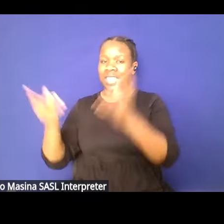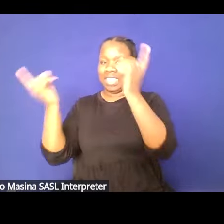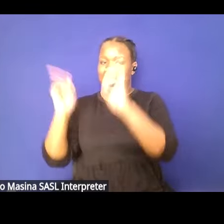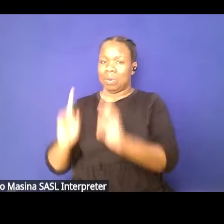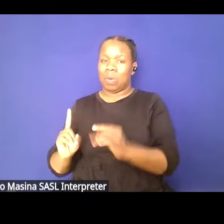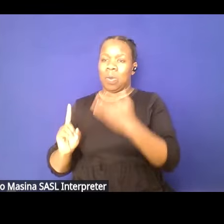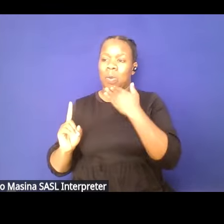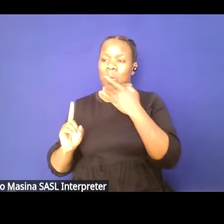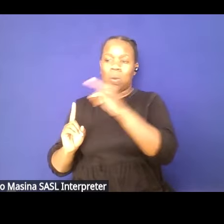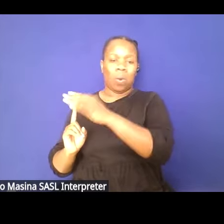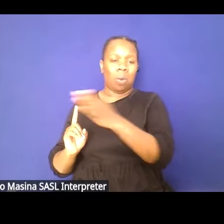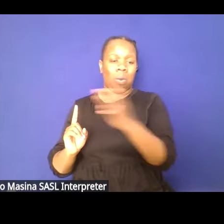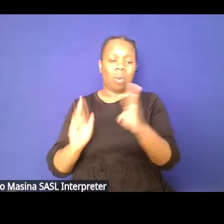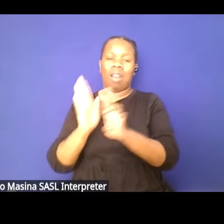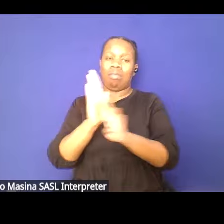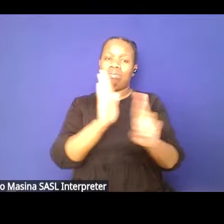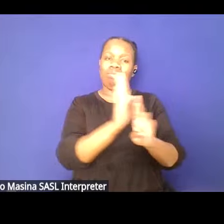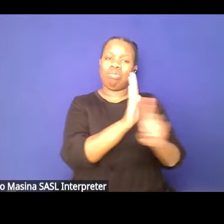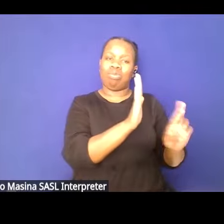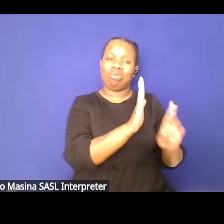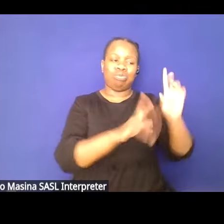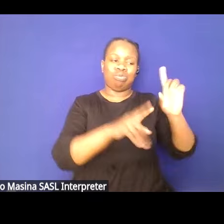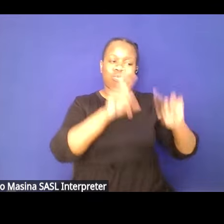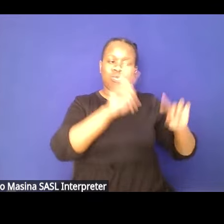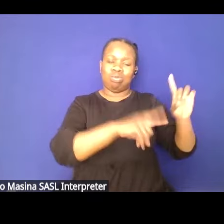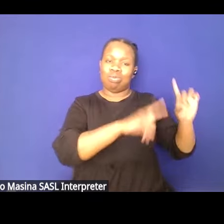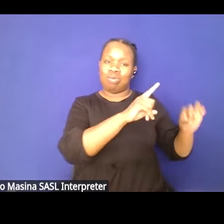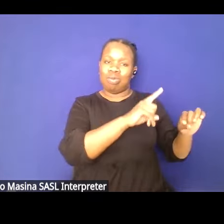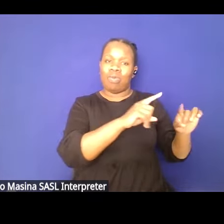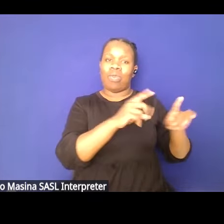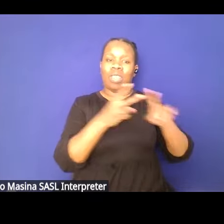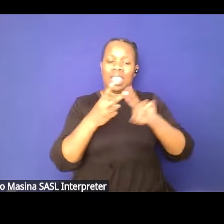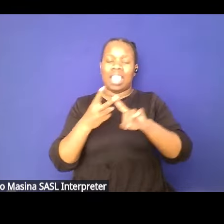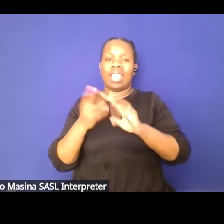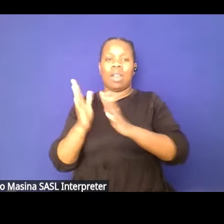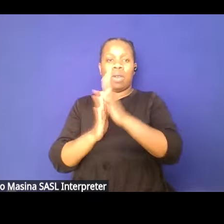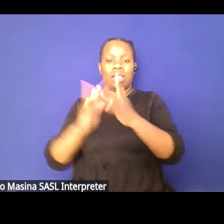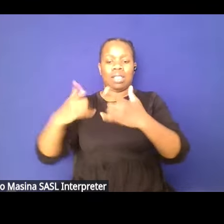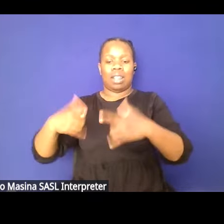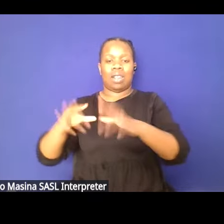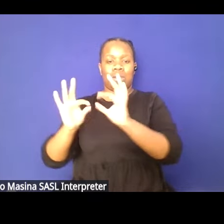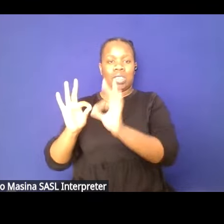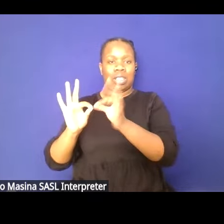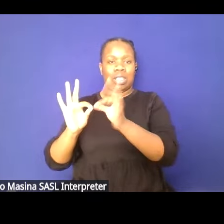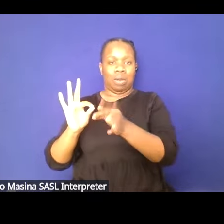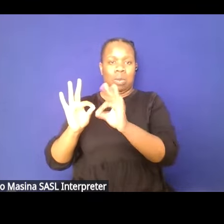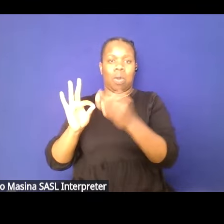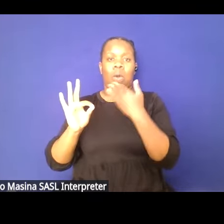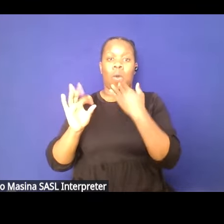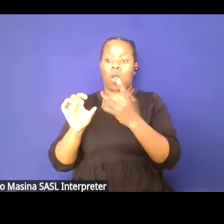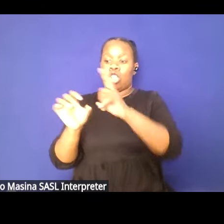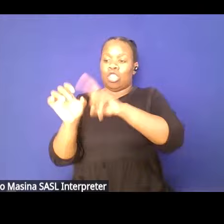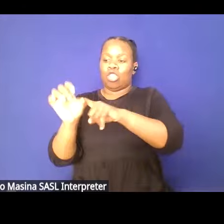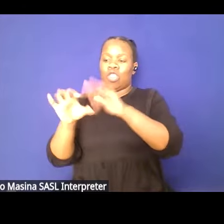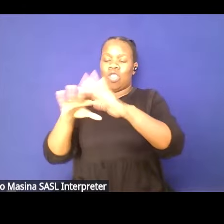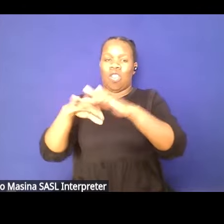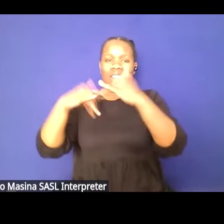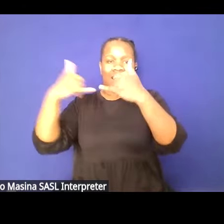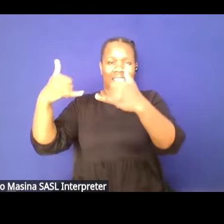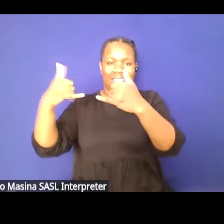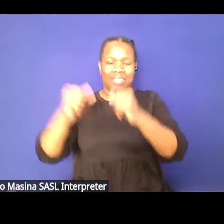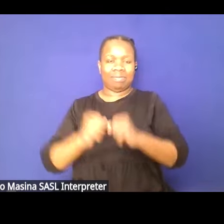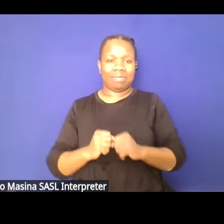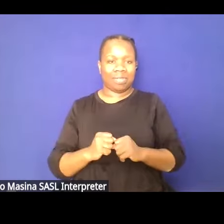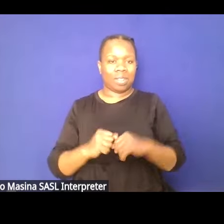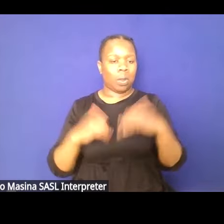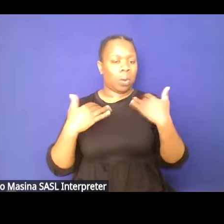delegated representatives, as well as our sign language interpreters who have joined us online. It is a great